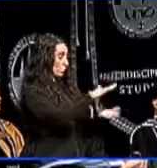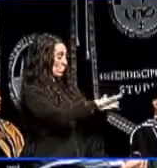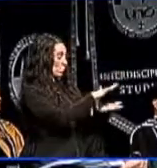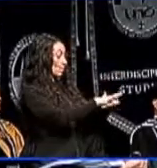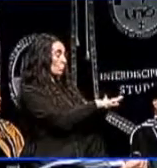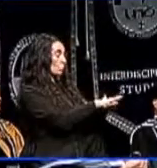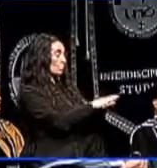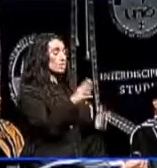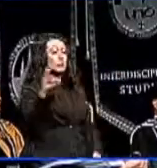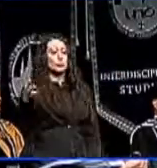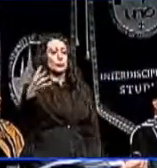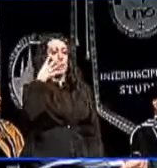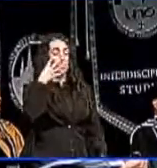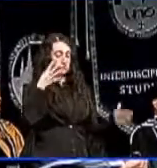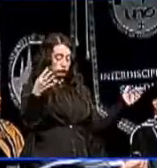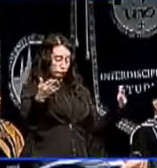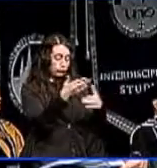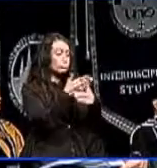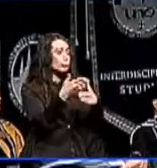to jail.